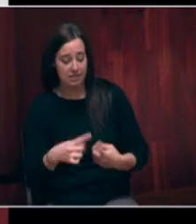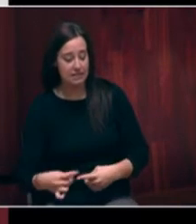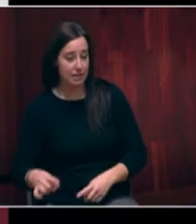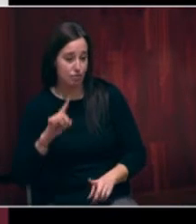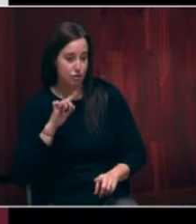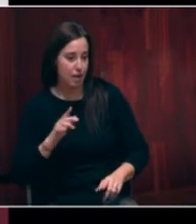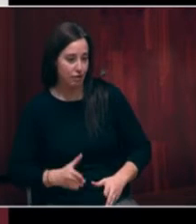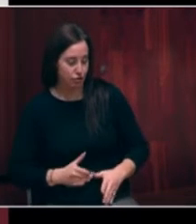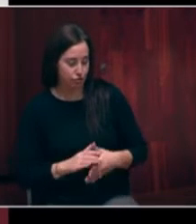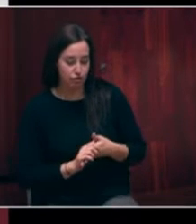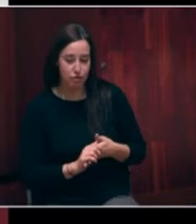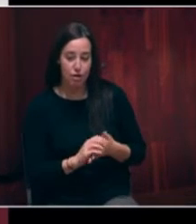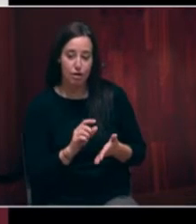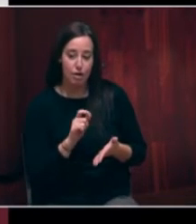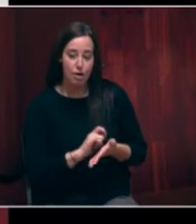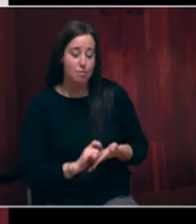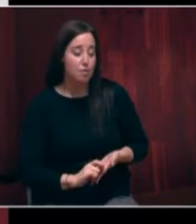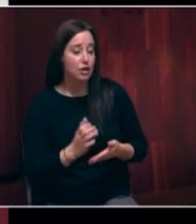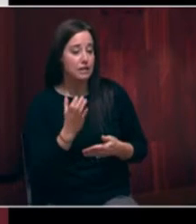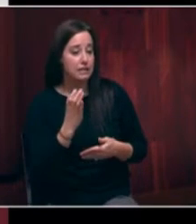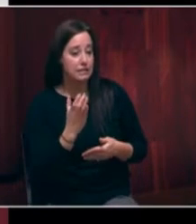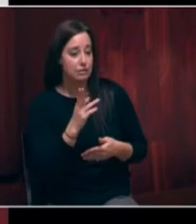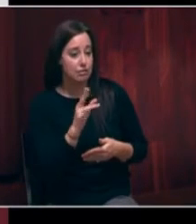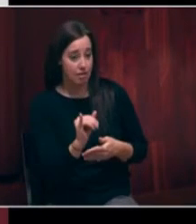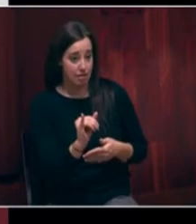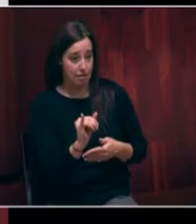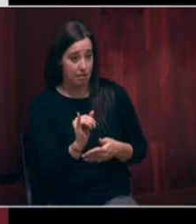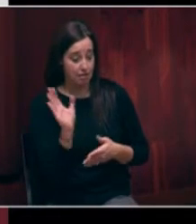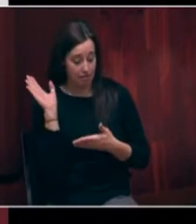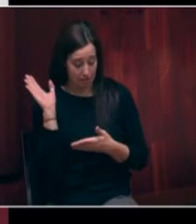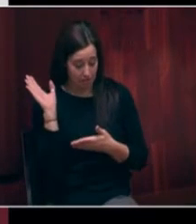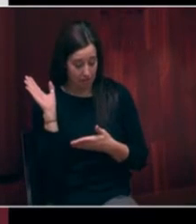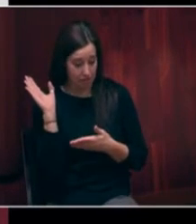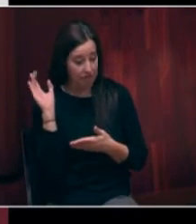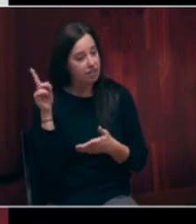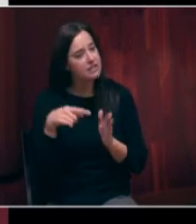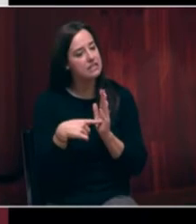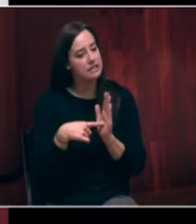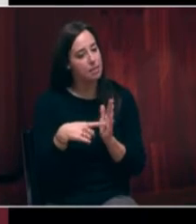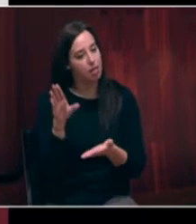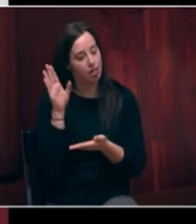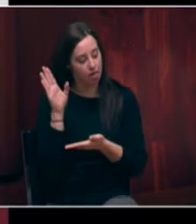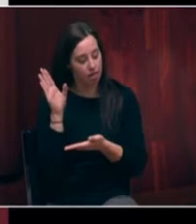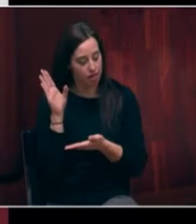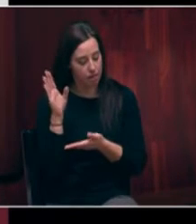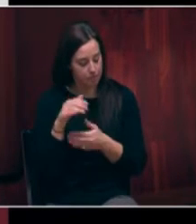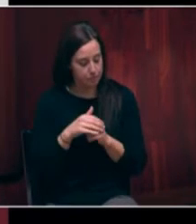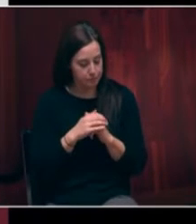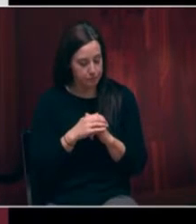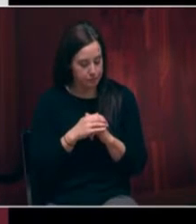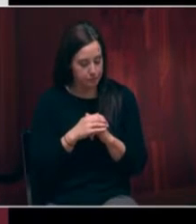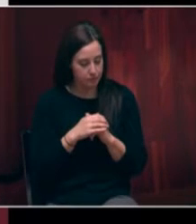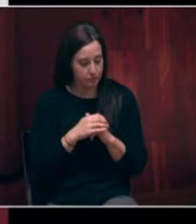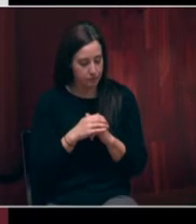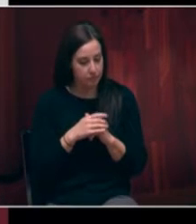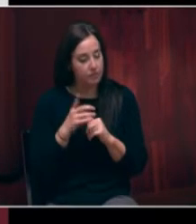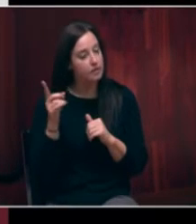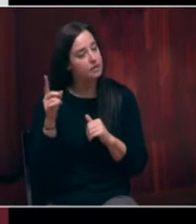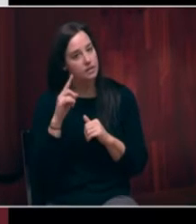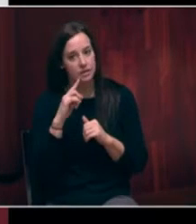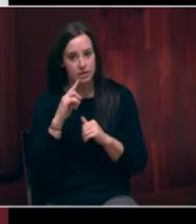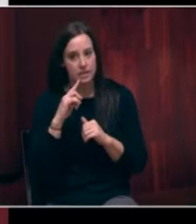So marking CUI, this is an example of what a marked CUI document will look like. Of course, this is a pretty extreme case